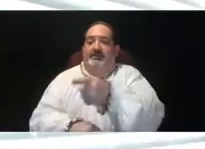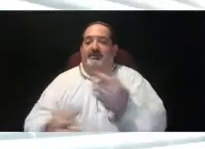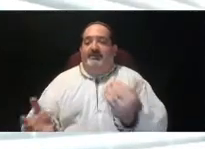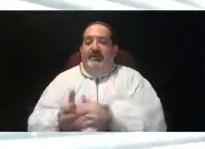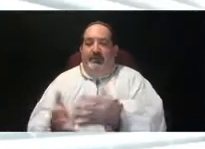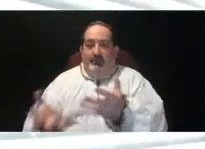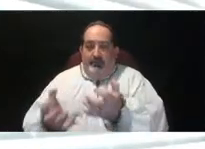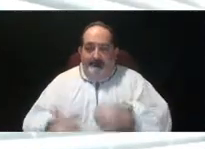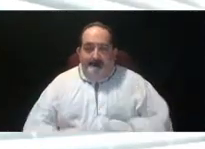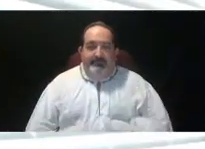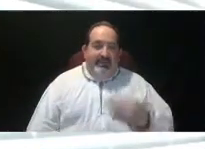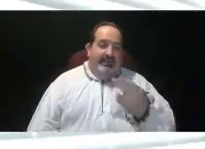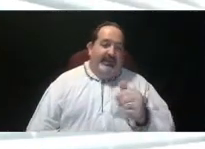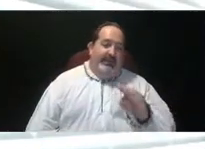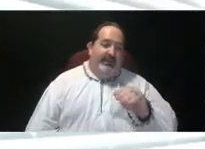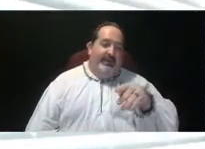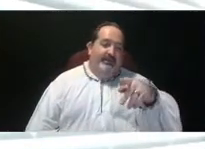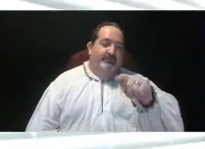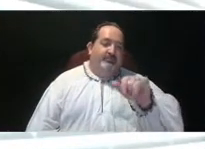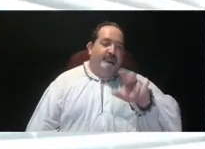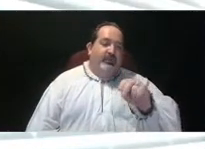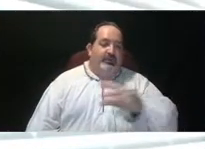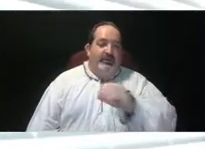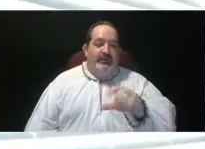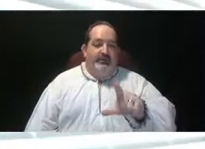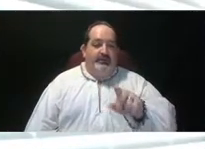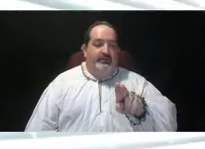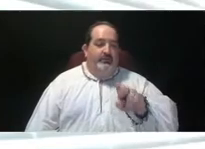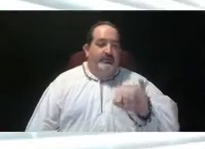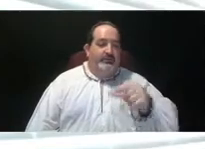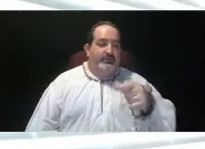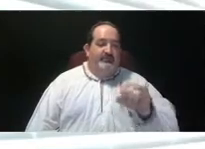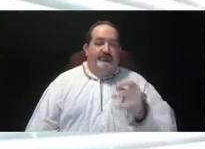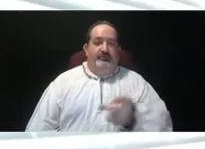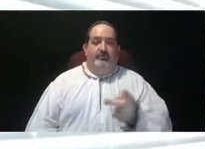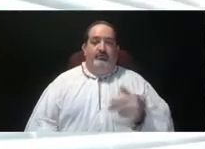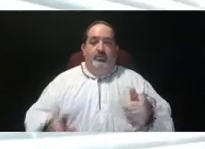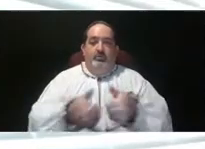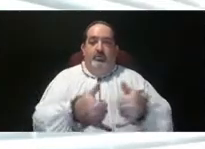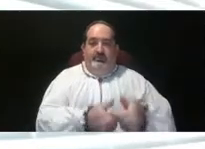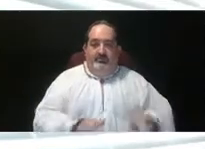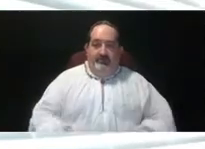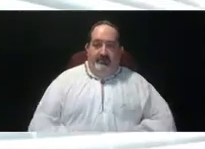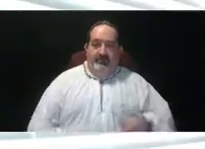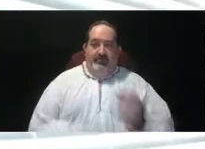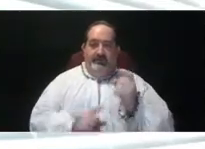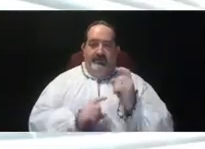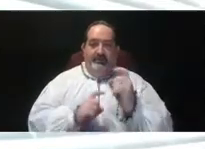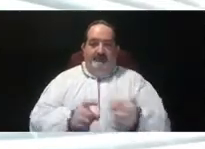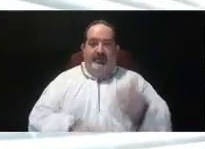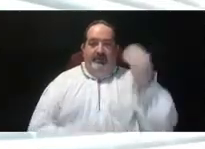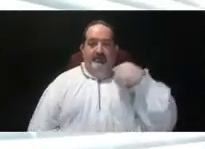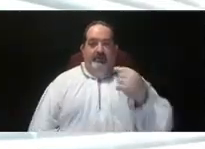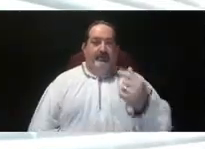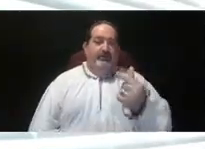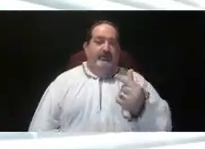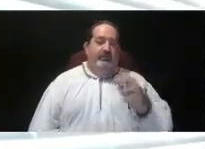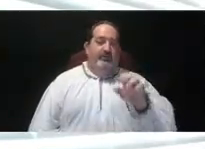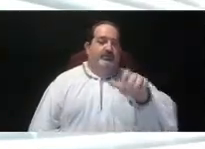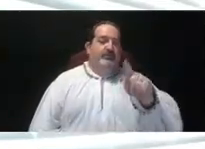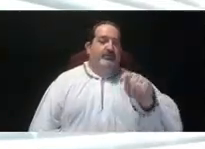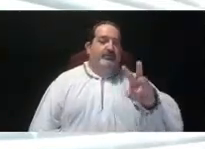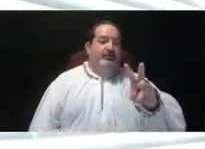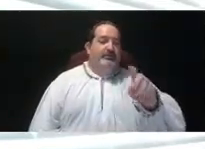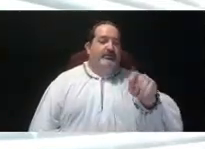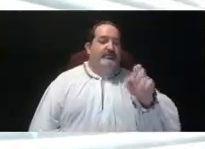And then Hampton and Luigi, actually, for these 2 awards, they were actually given out at Great Western Moor. However, they were not at